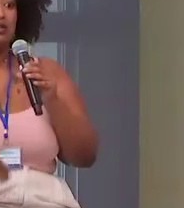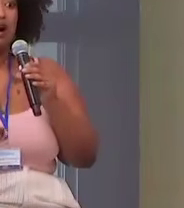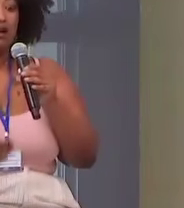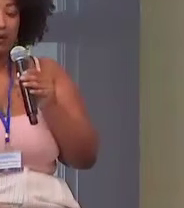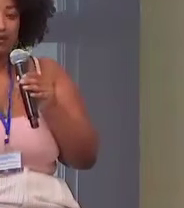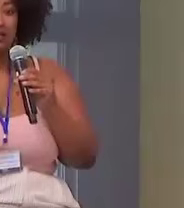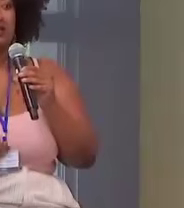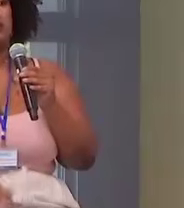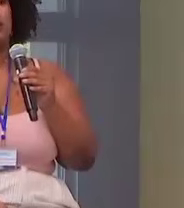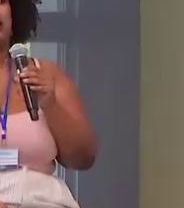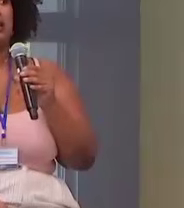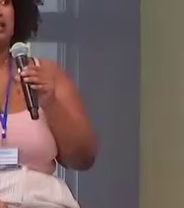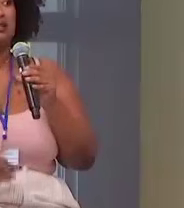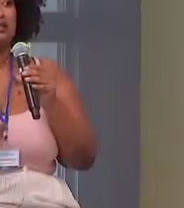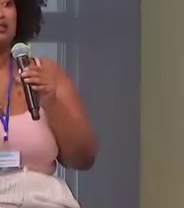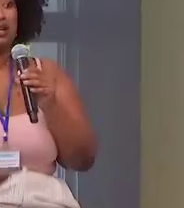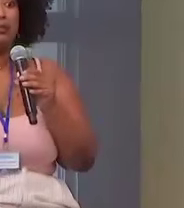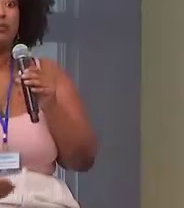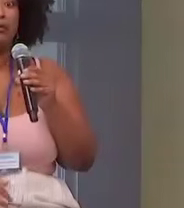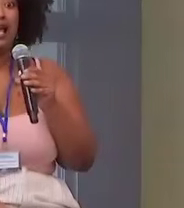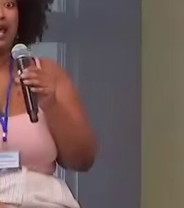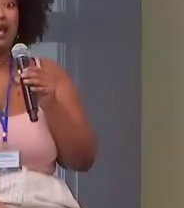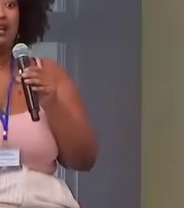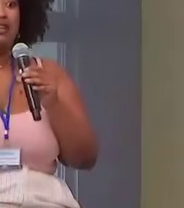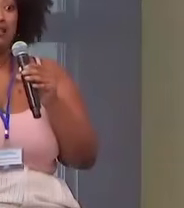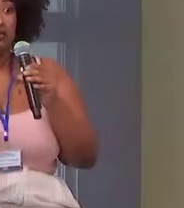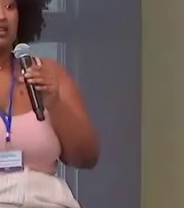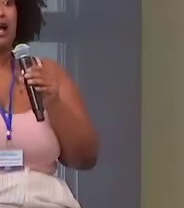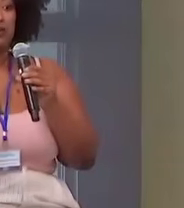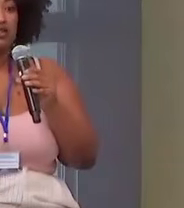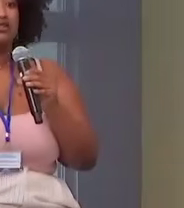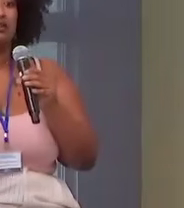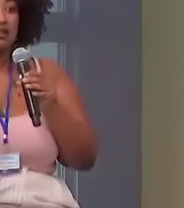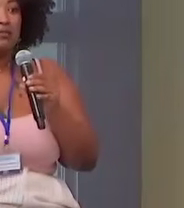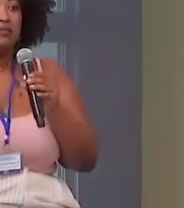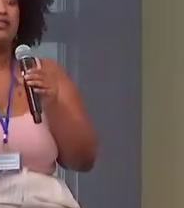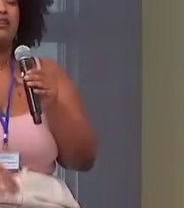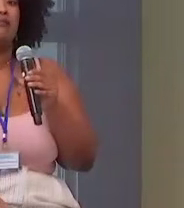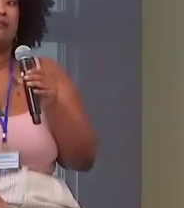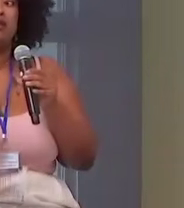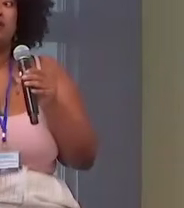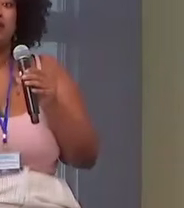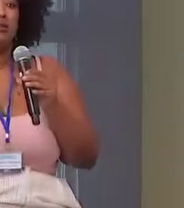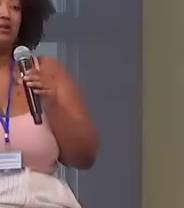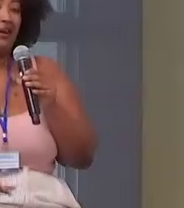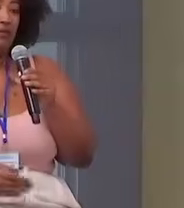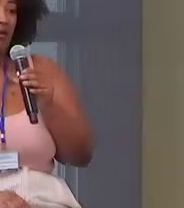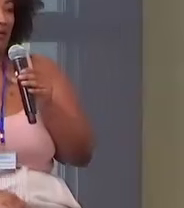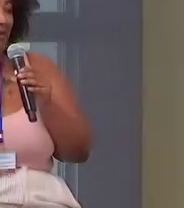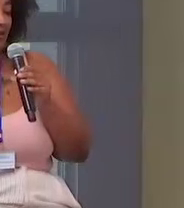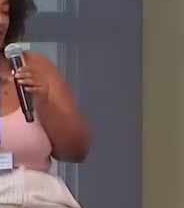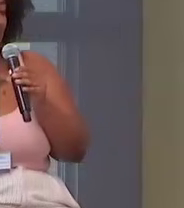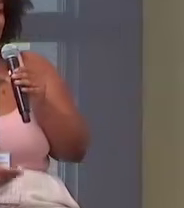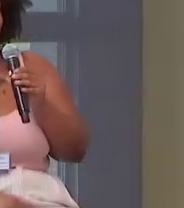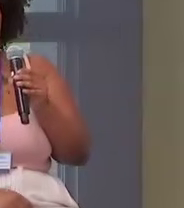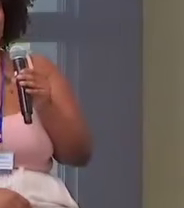to talk about the accessibility needs and to tell people, hey, these are the gaps in your system, then maybe the next person after me